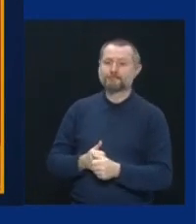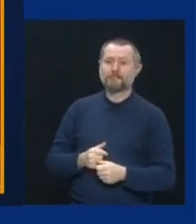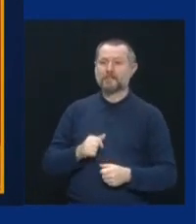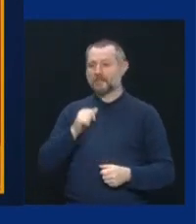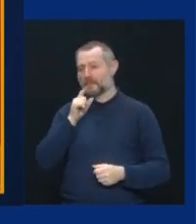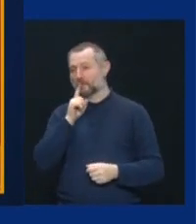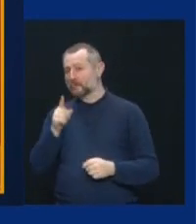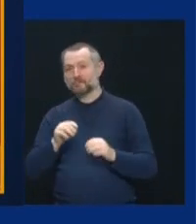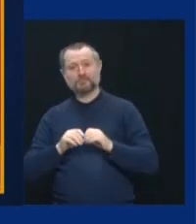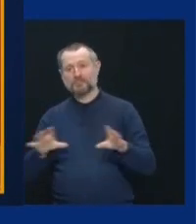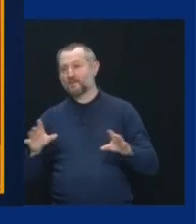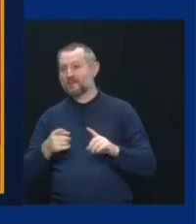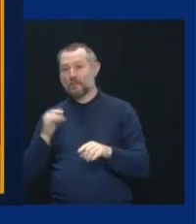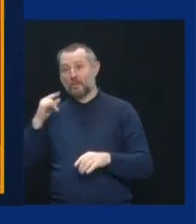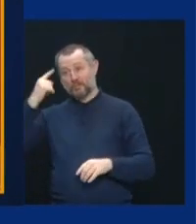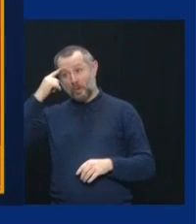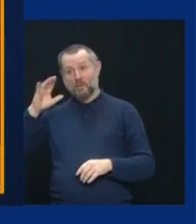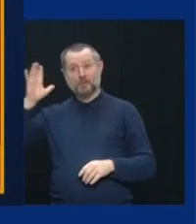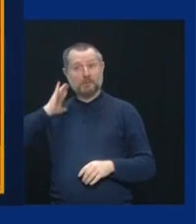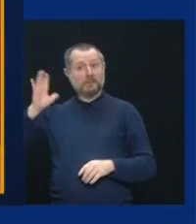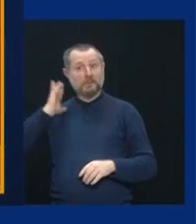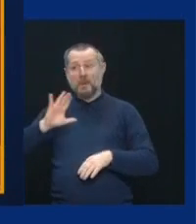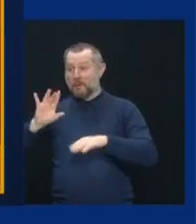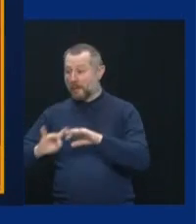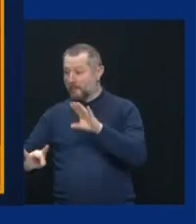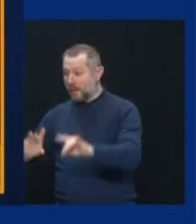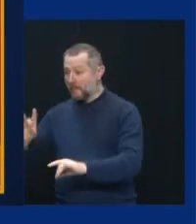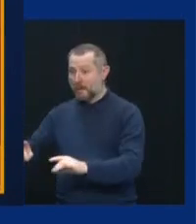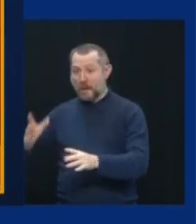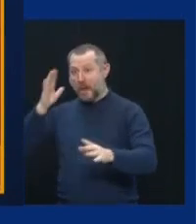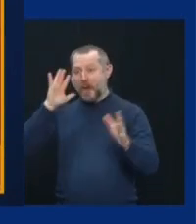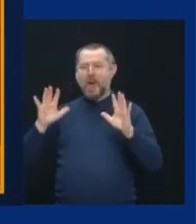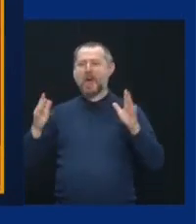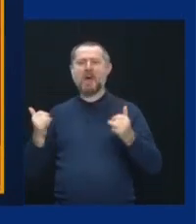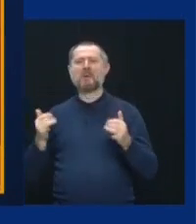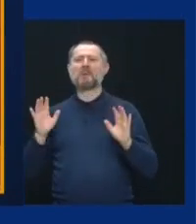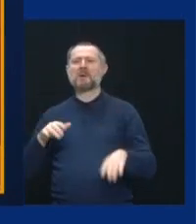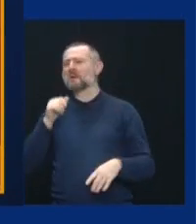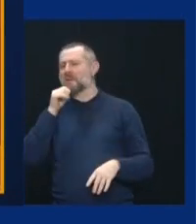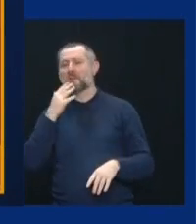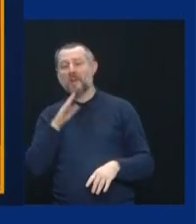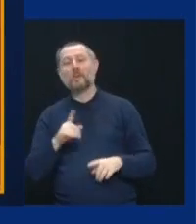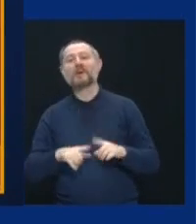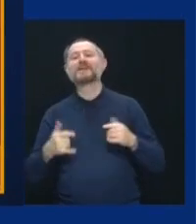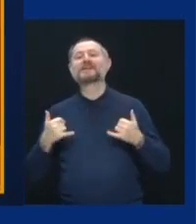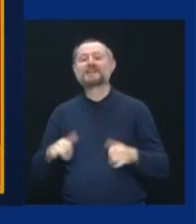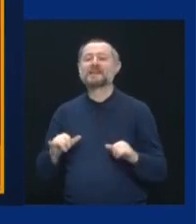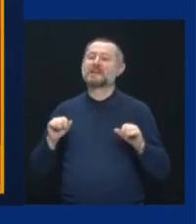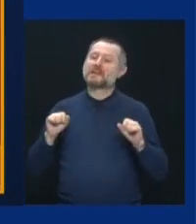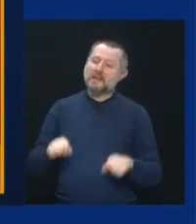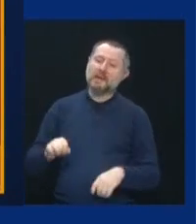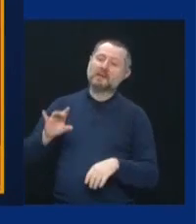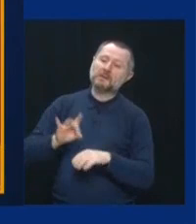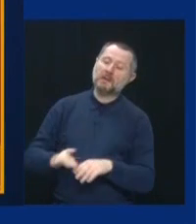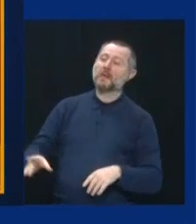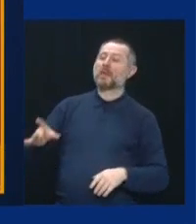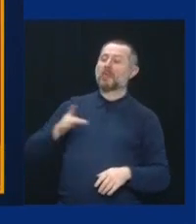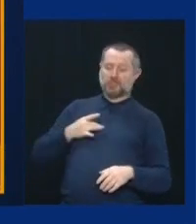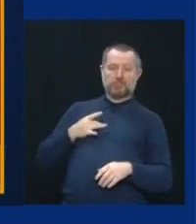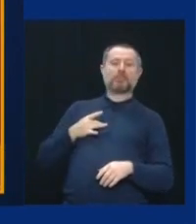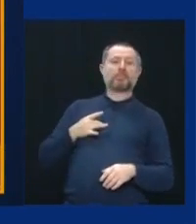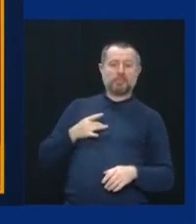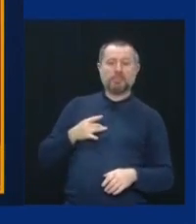much as they originally suggested on surfaces, but it still can be transmitted on surfaces. And I think it's